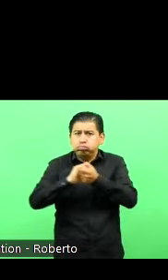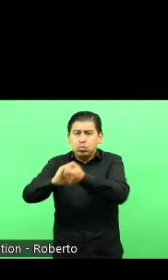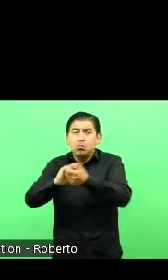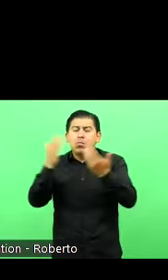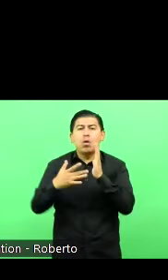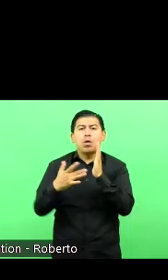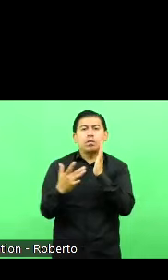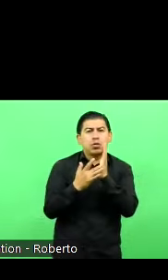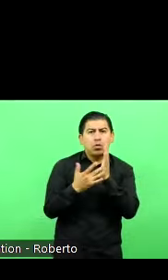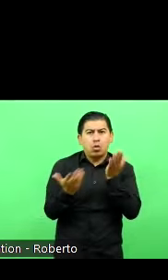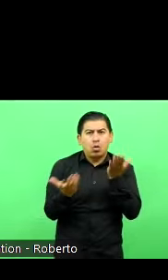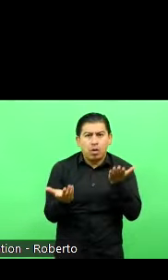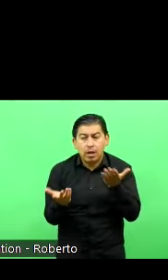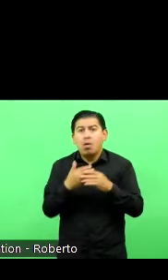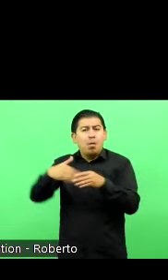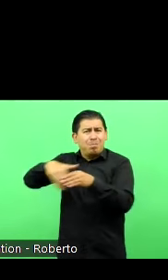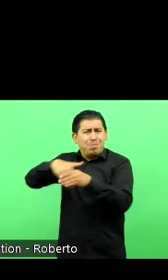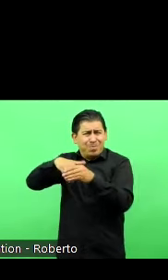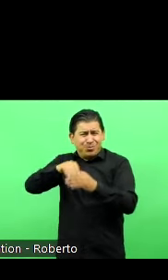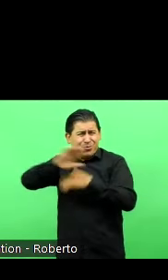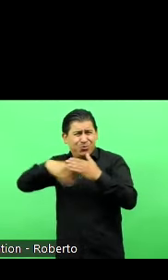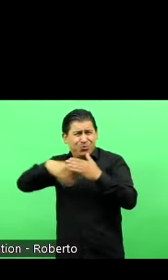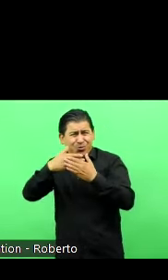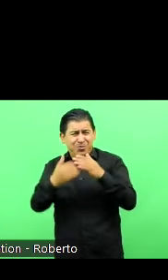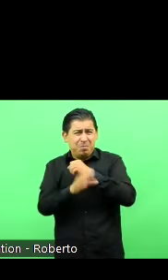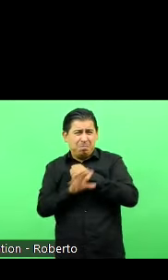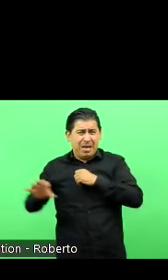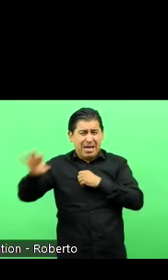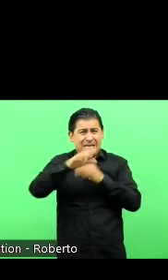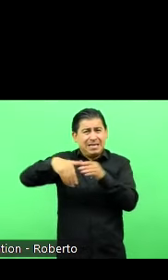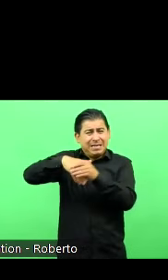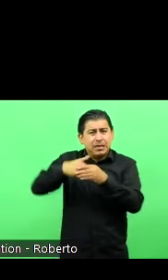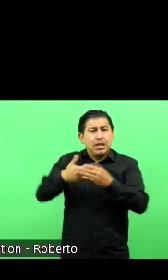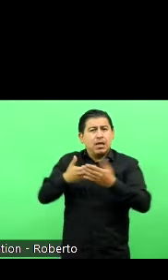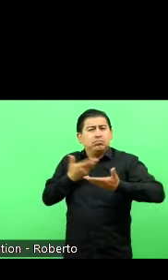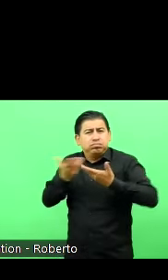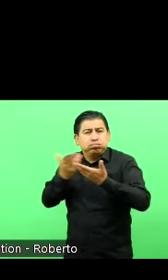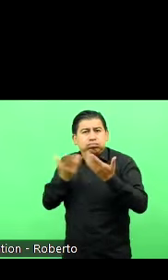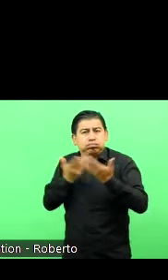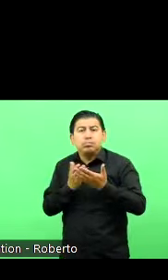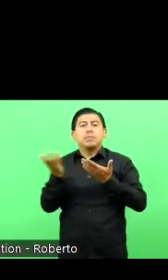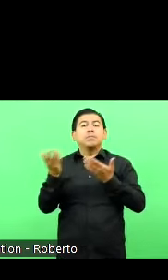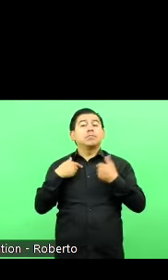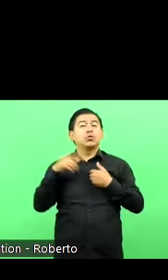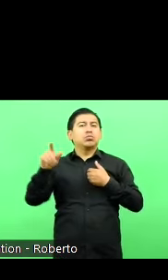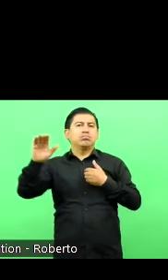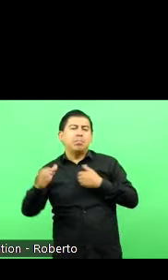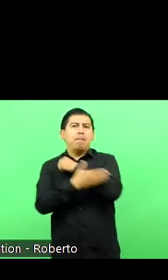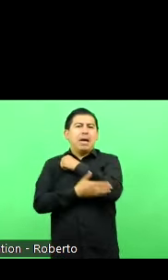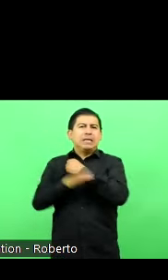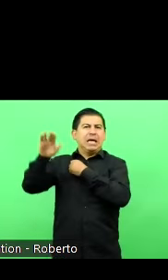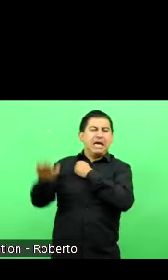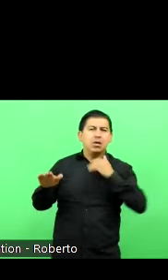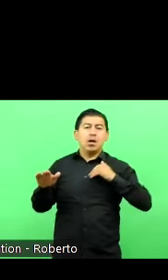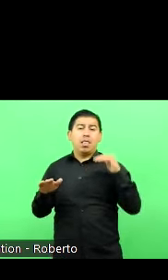among countries to reduce health inequalities. I am particularly encouraged by the diverse expertise